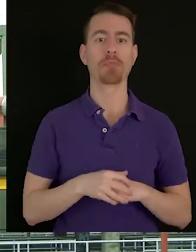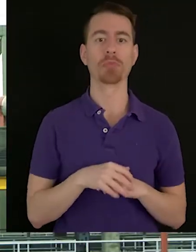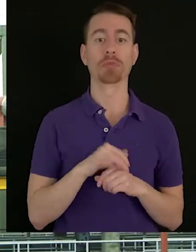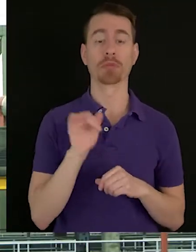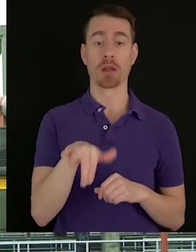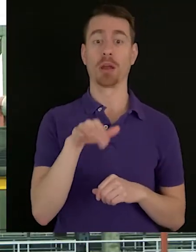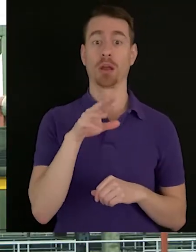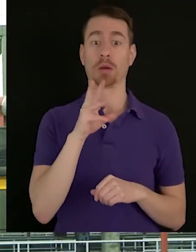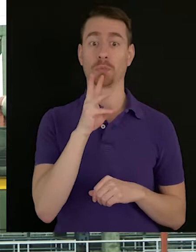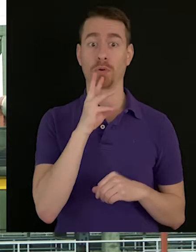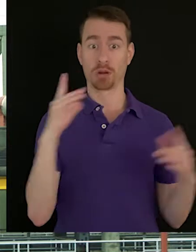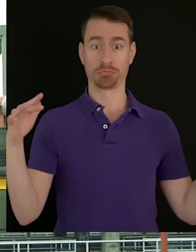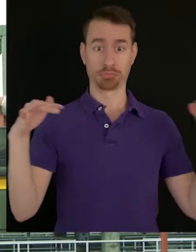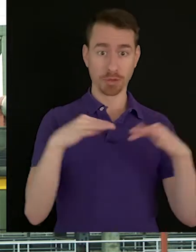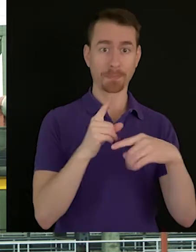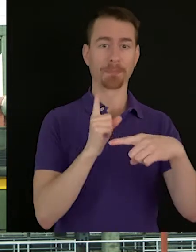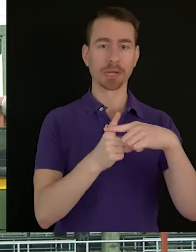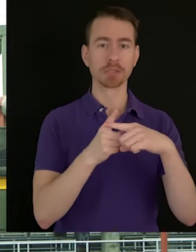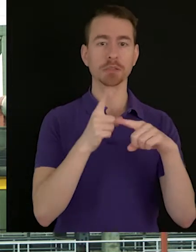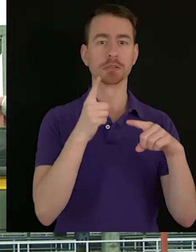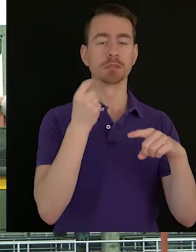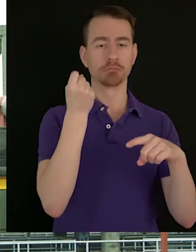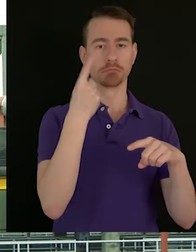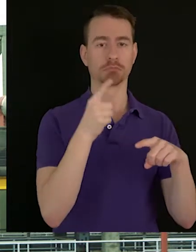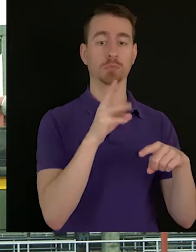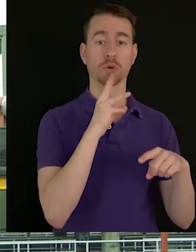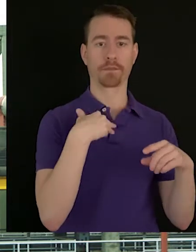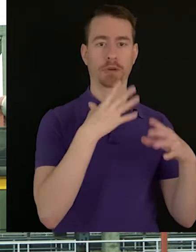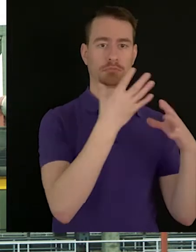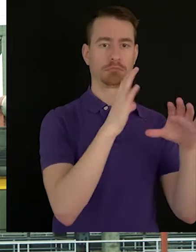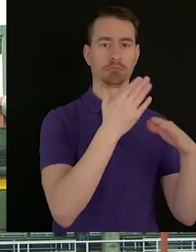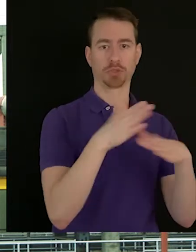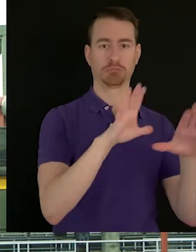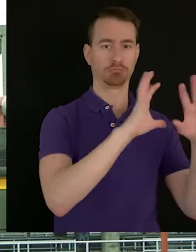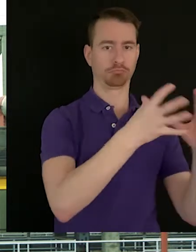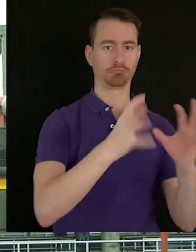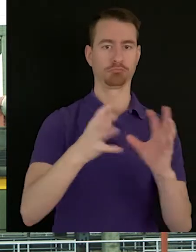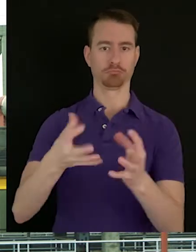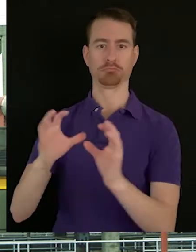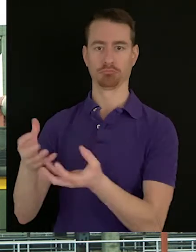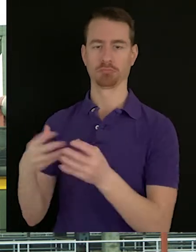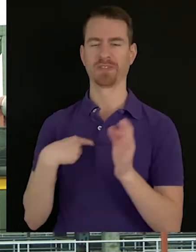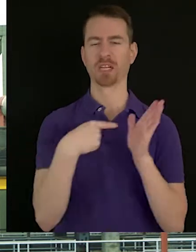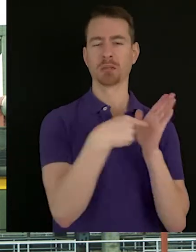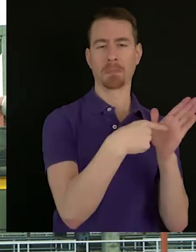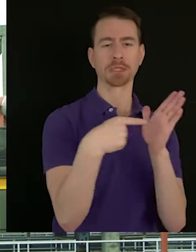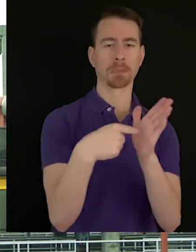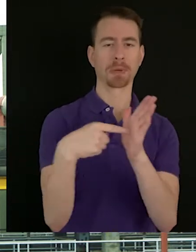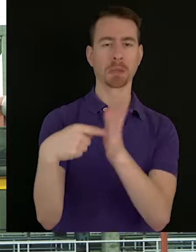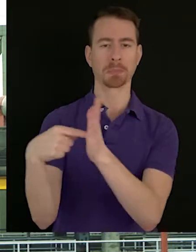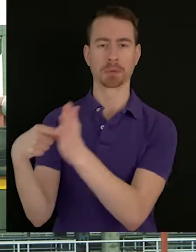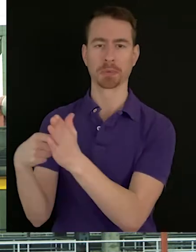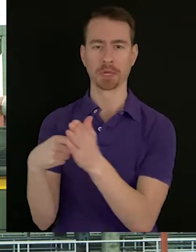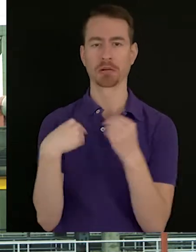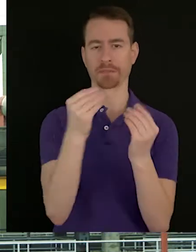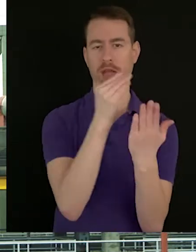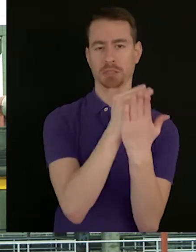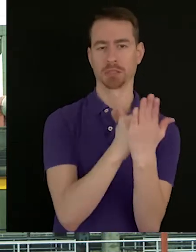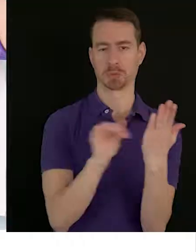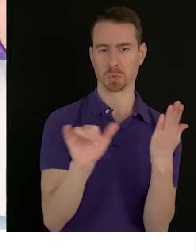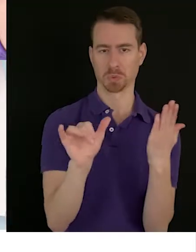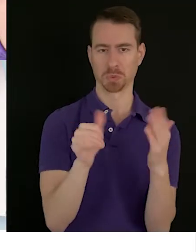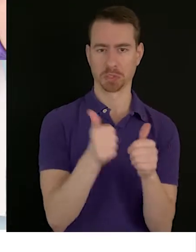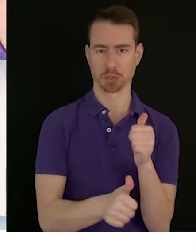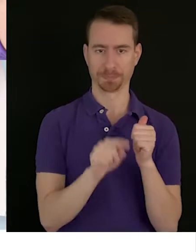into wastewater categories. We will show examples of common items found in each category as well as list